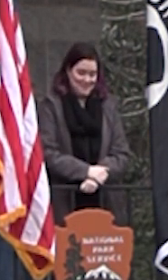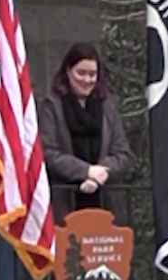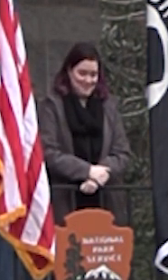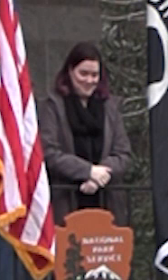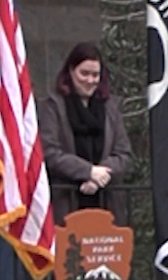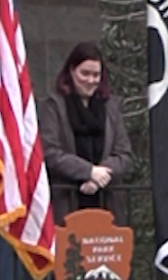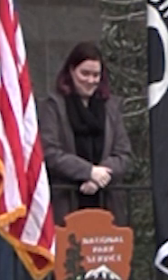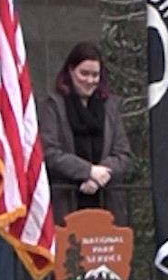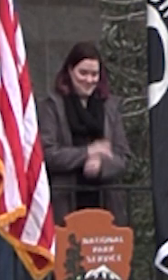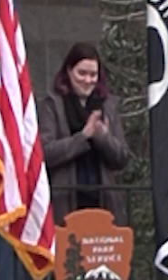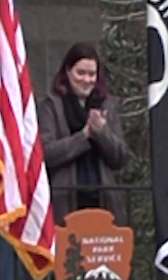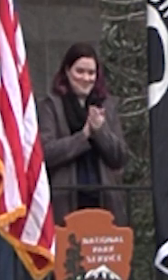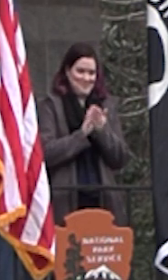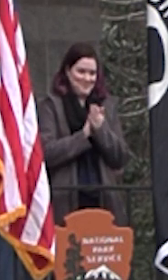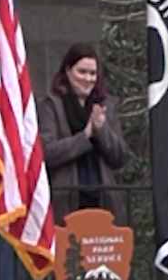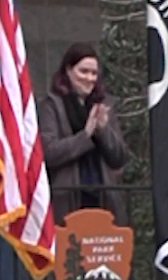Right?